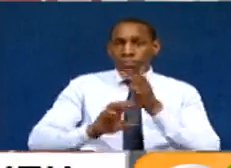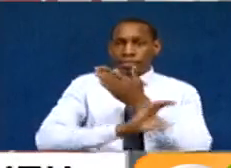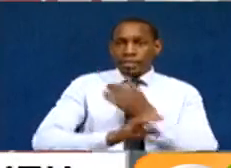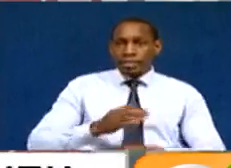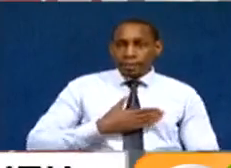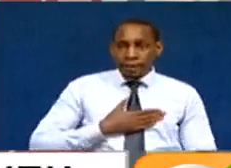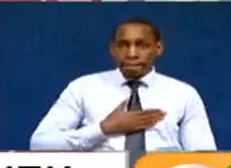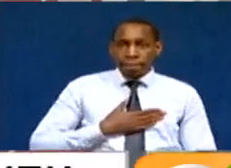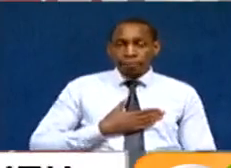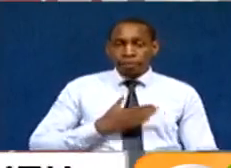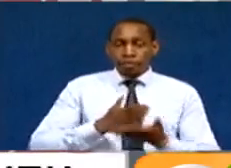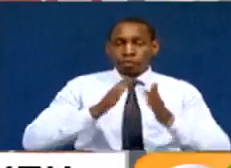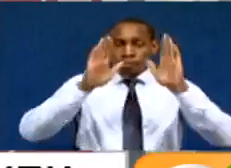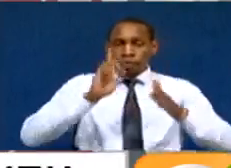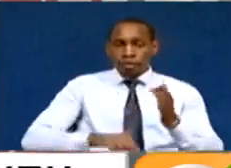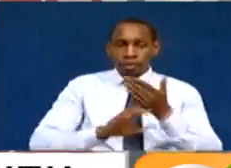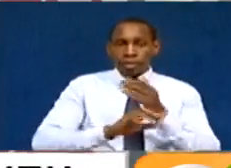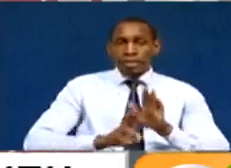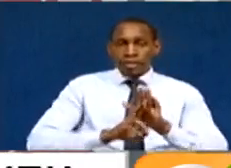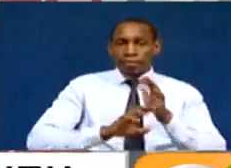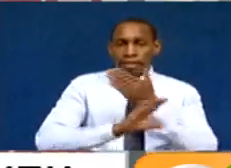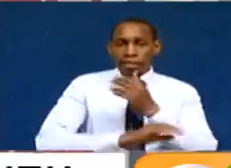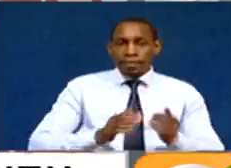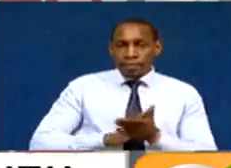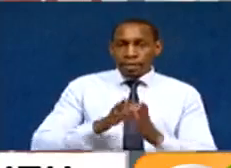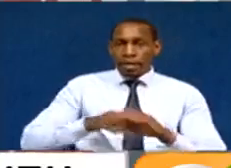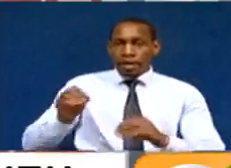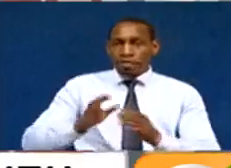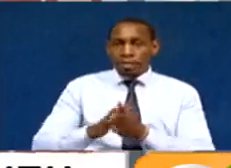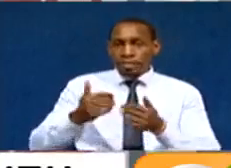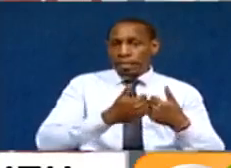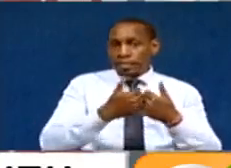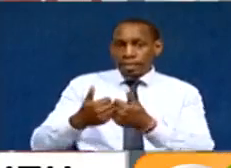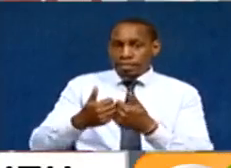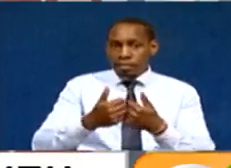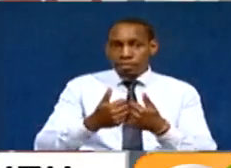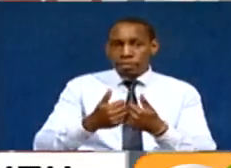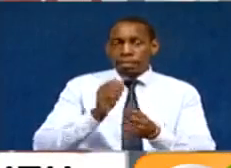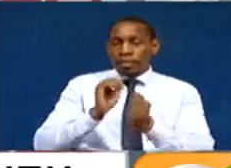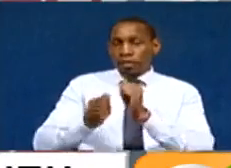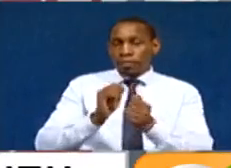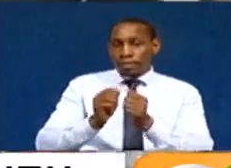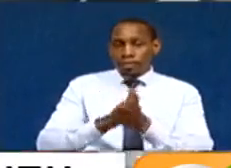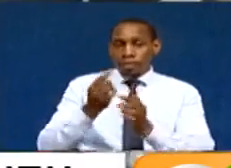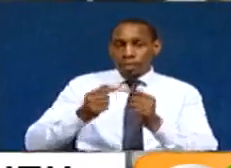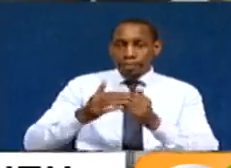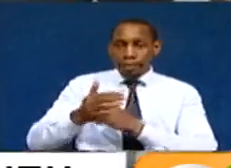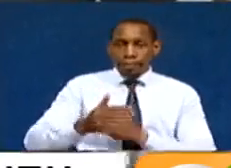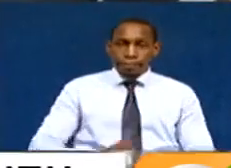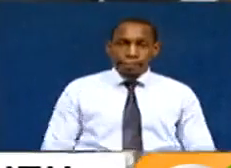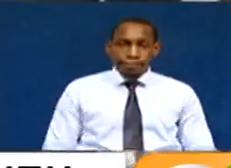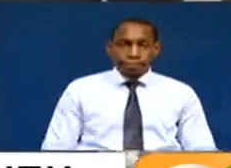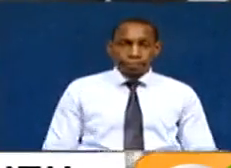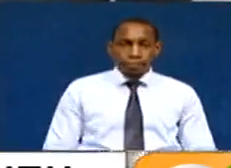country. And all in all, even representing my country in the outside events that I'm going to be competing in this year.